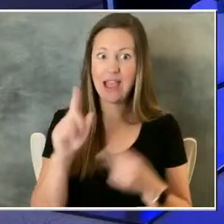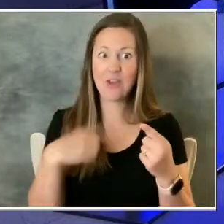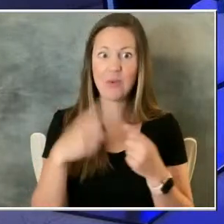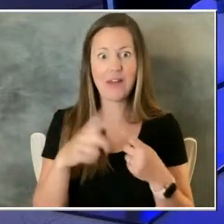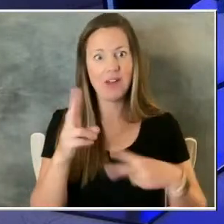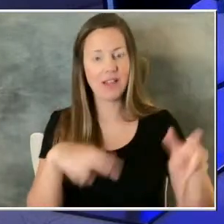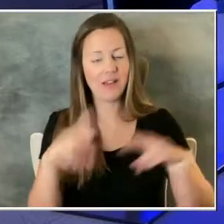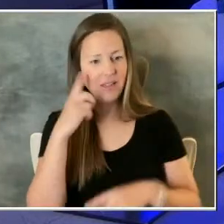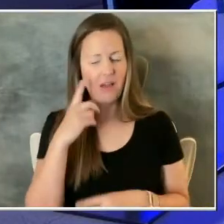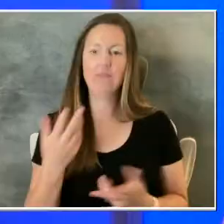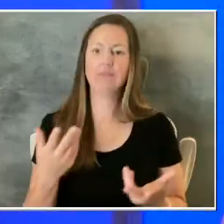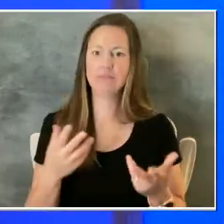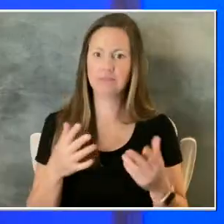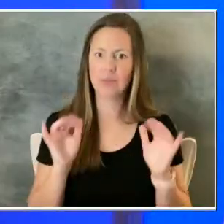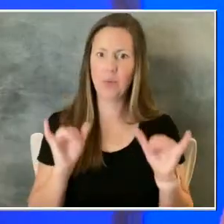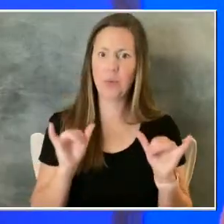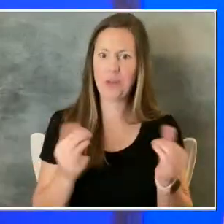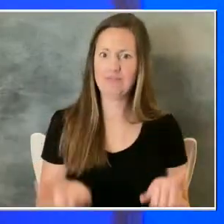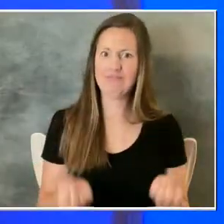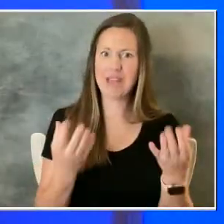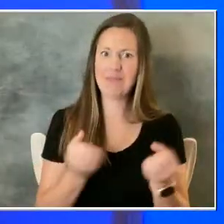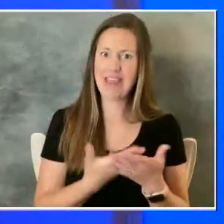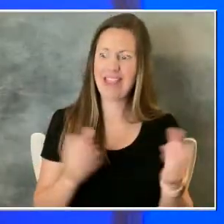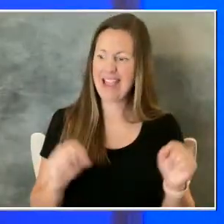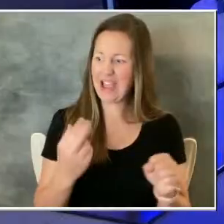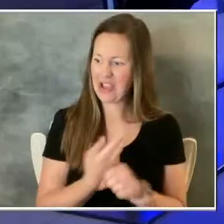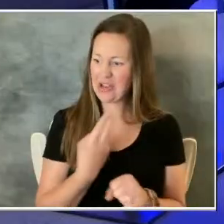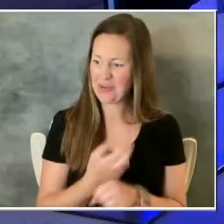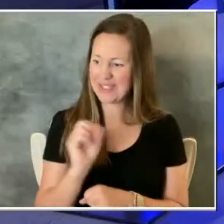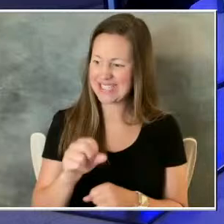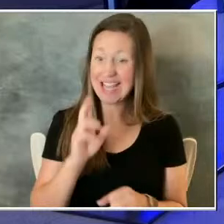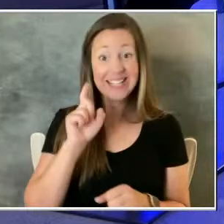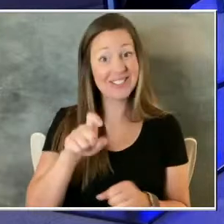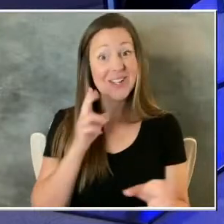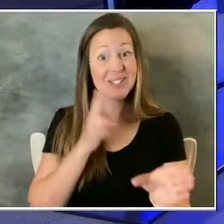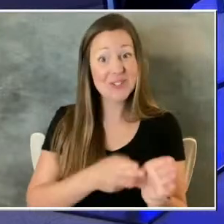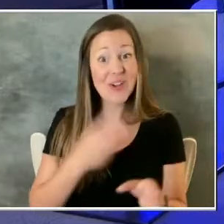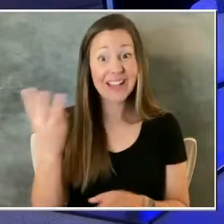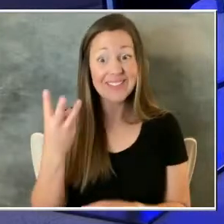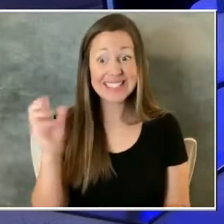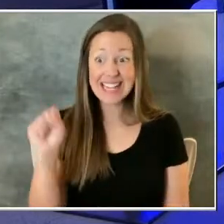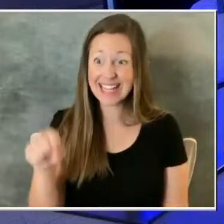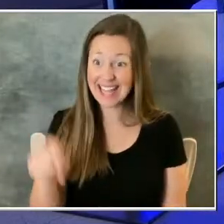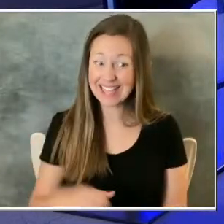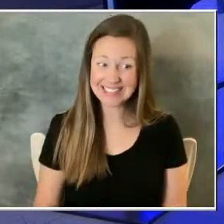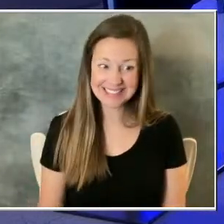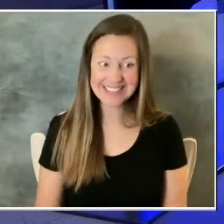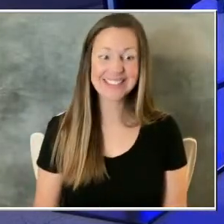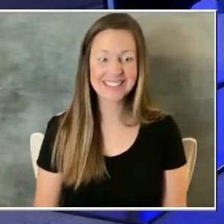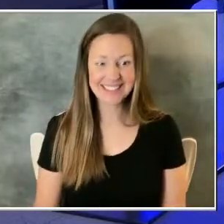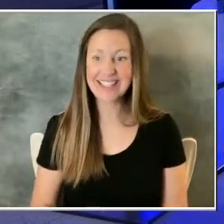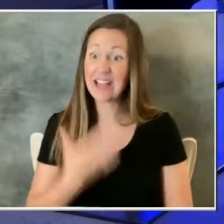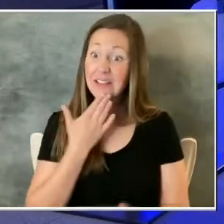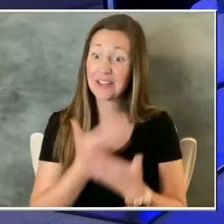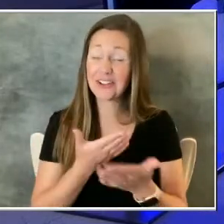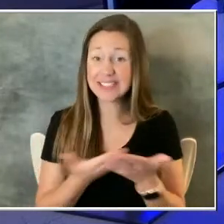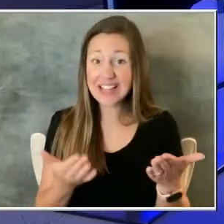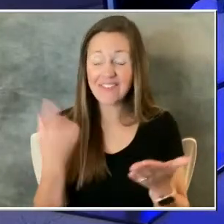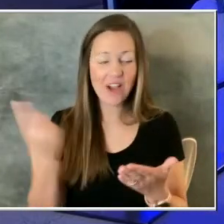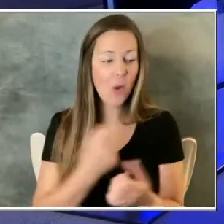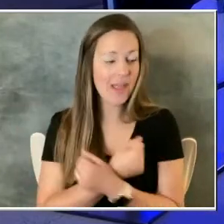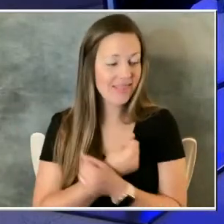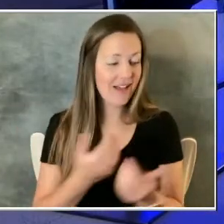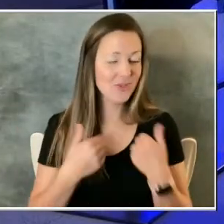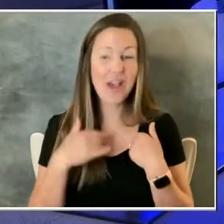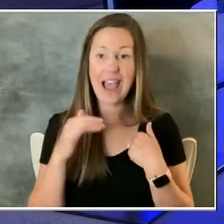man, there's a lot of things I could have used. You can still join me on Wednesday. I know. I love it. Come, It's good stuff. It's good stuff. We always love having Patty on with her good tips.